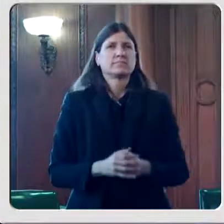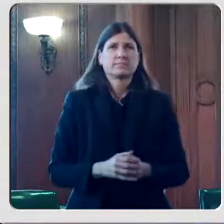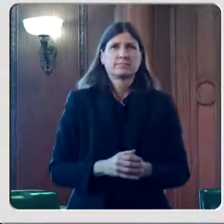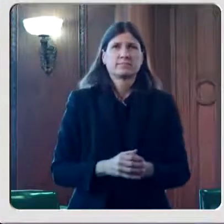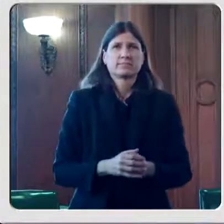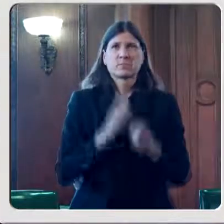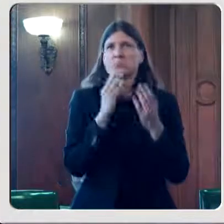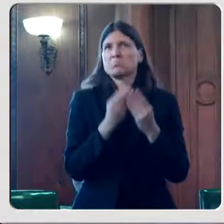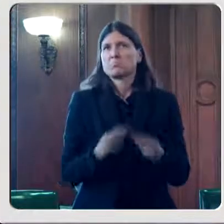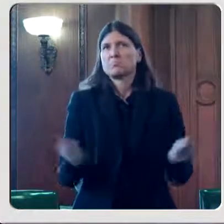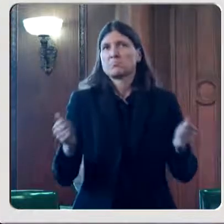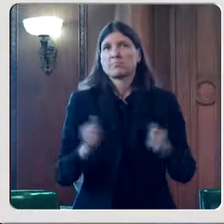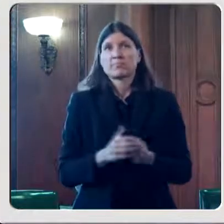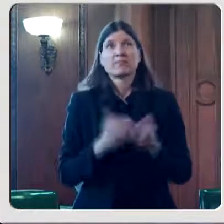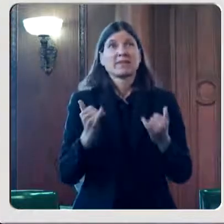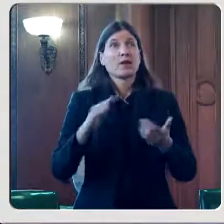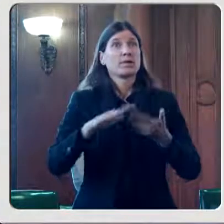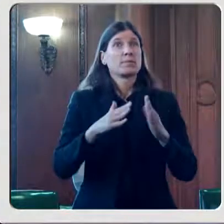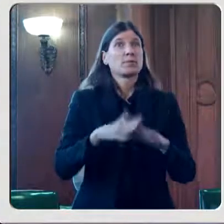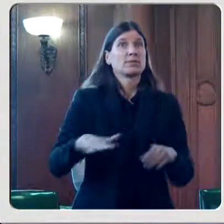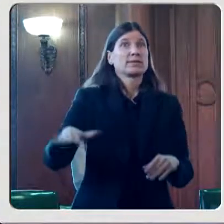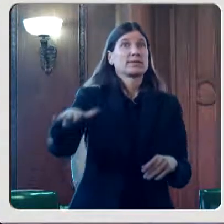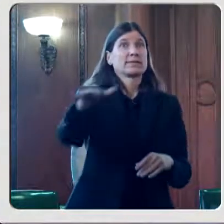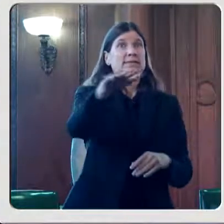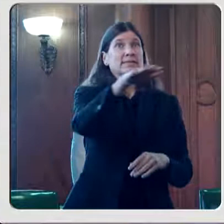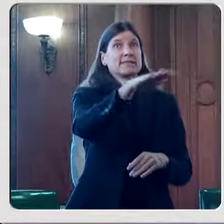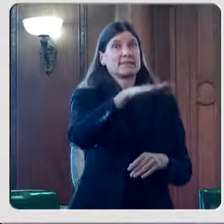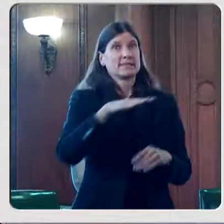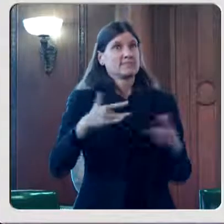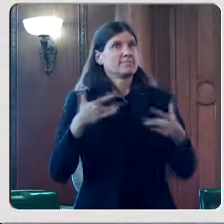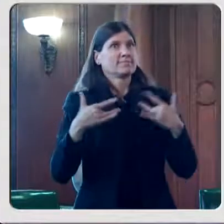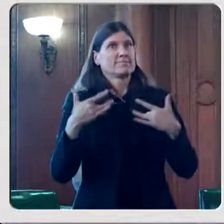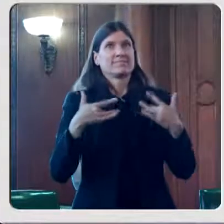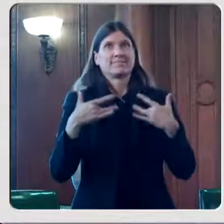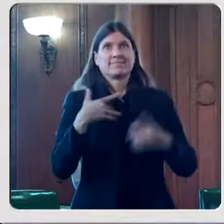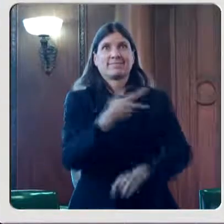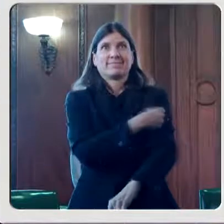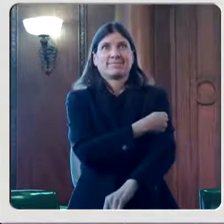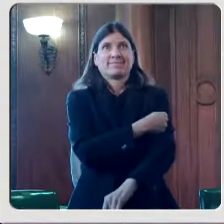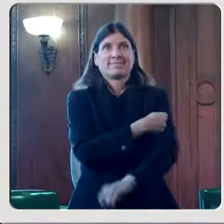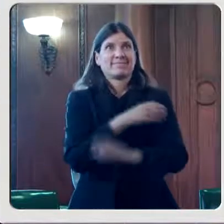getting vaccinated. And that's something you should consider.